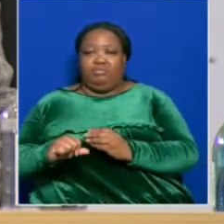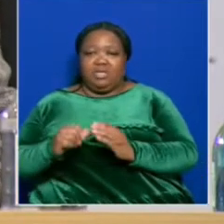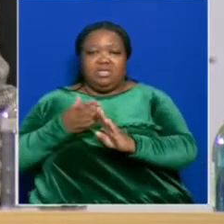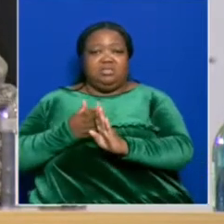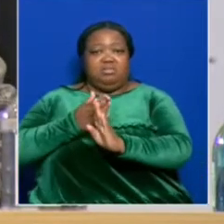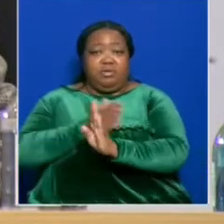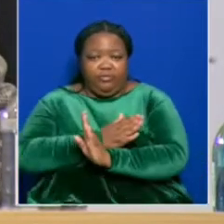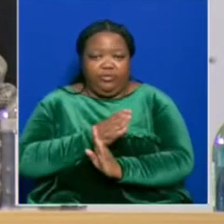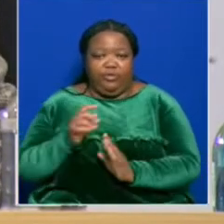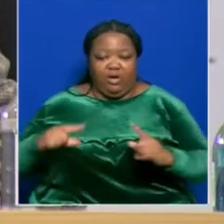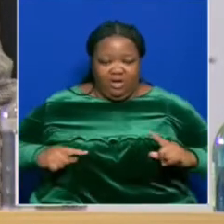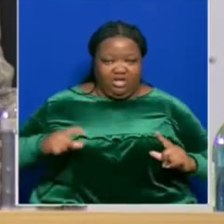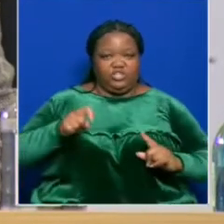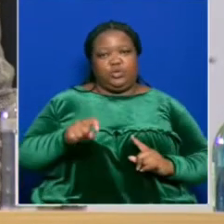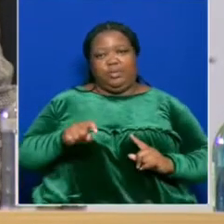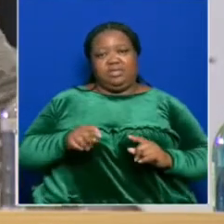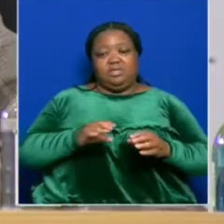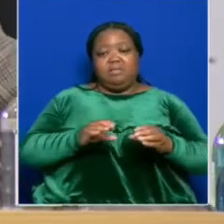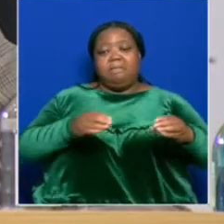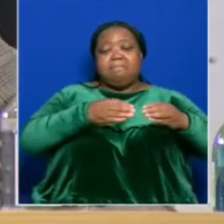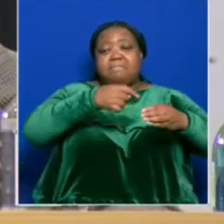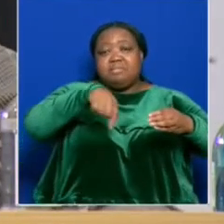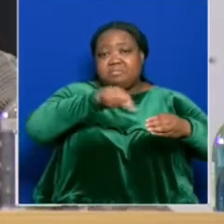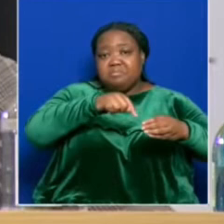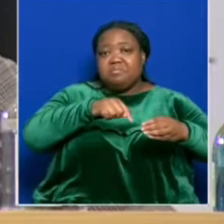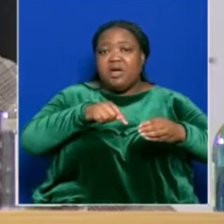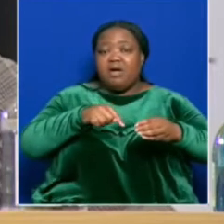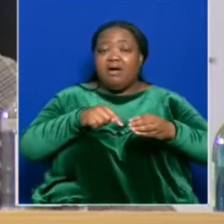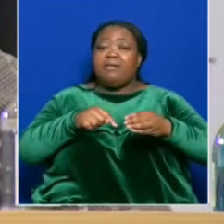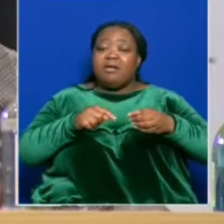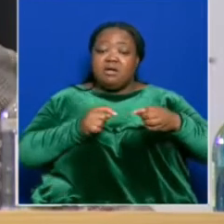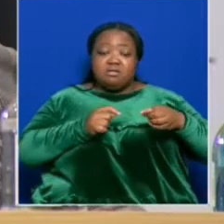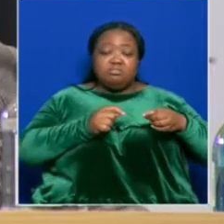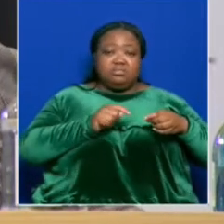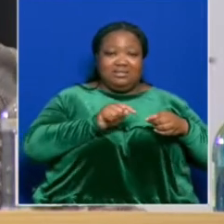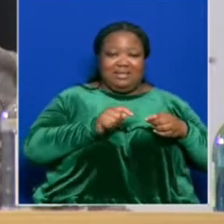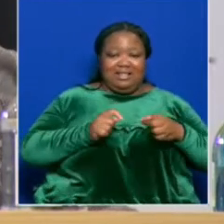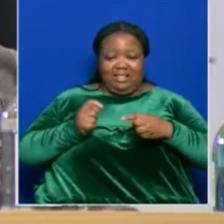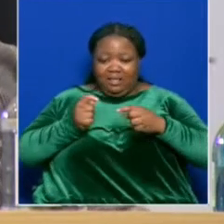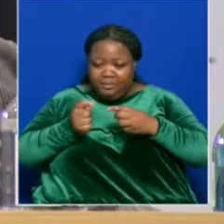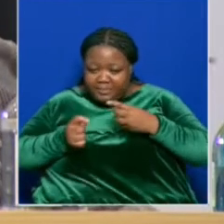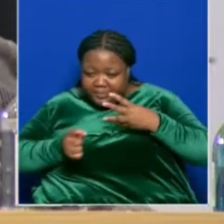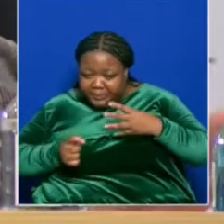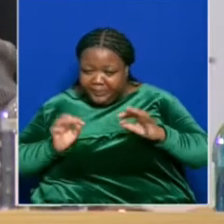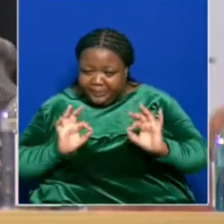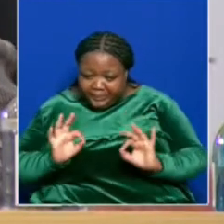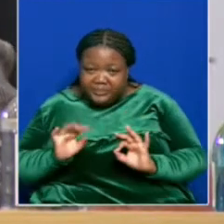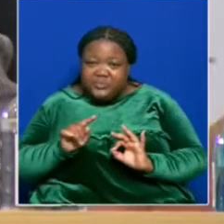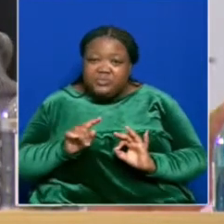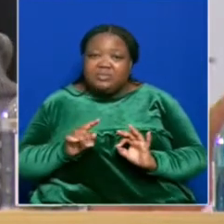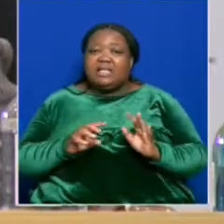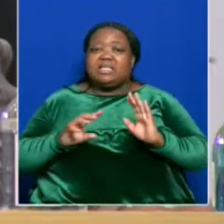proactive forensic assurance exercise is undertaken. Once we are able to confirm that the digital system is on board and we're able to deal